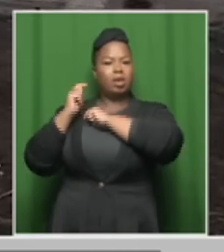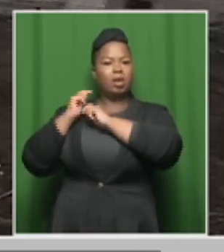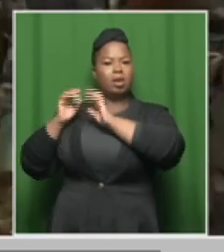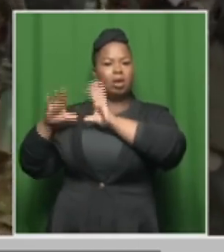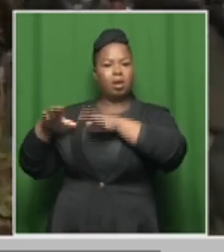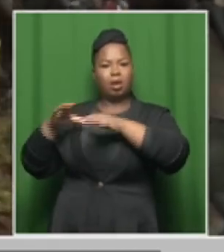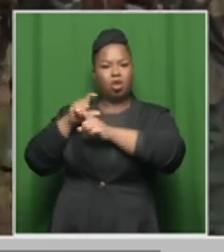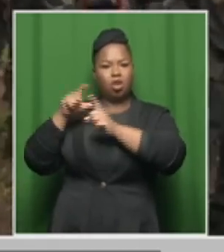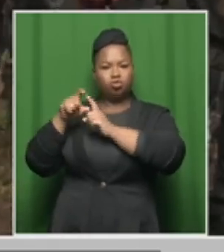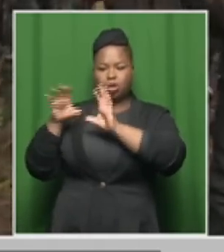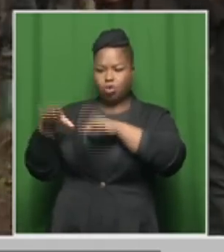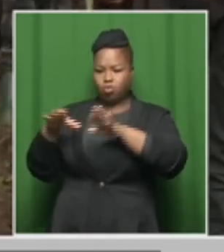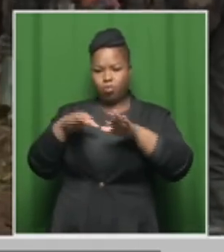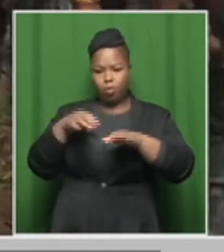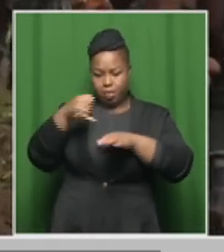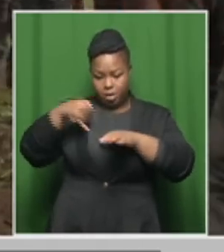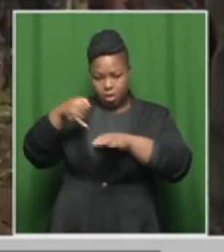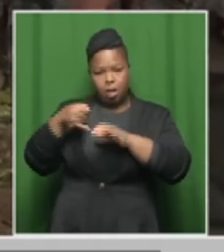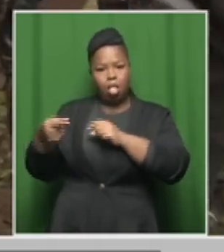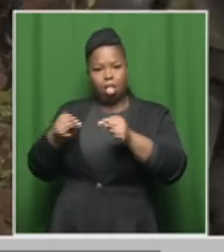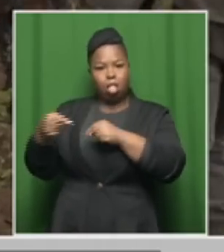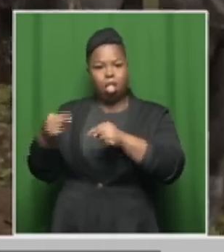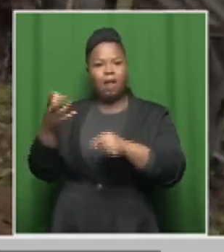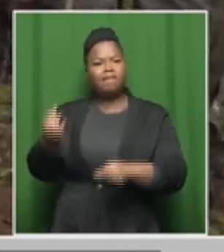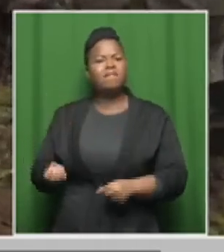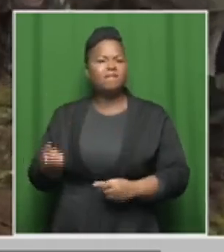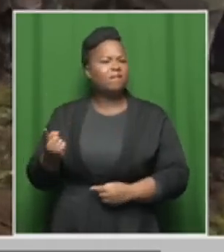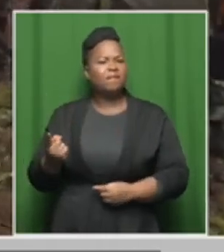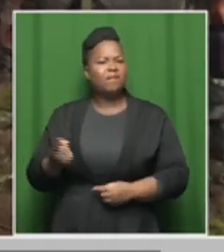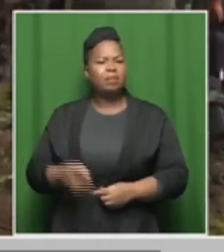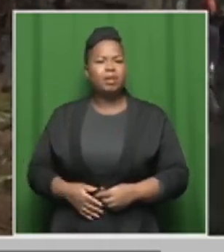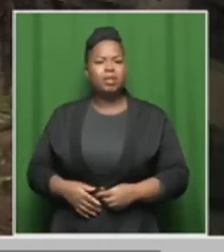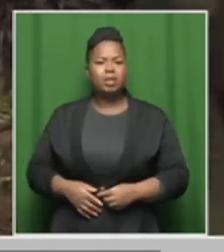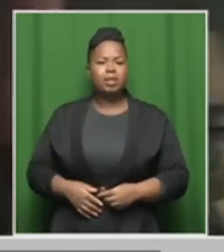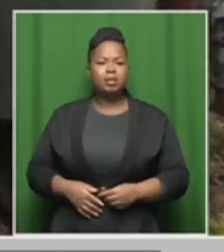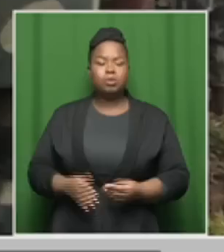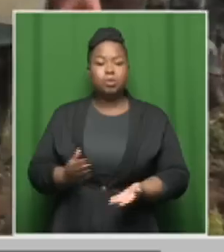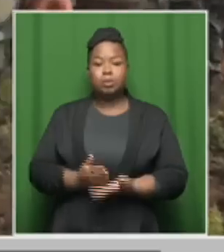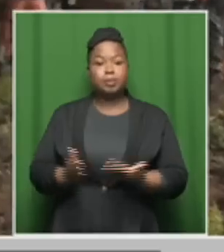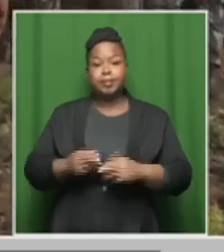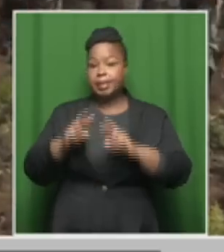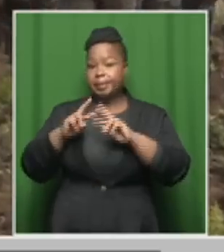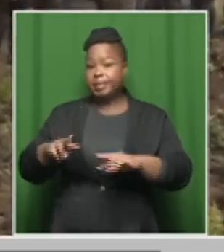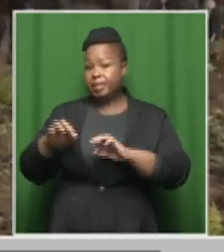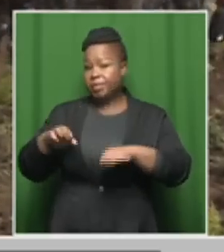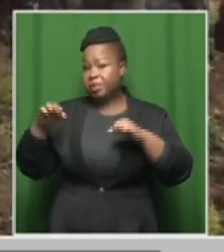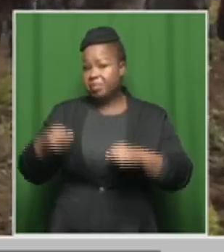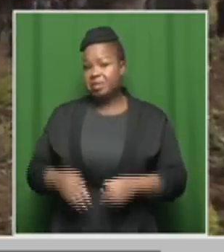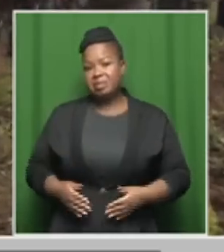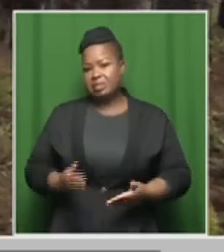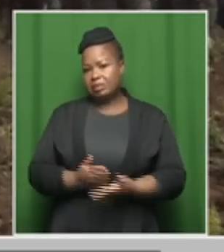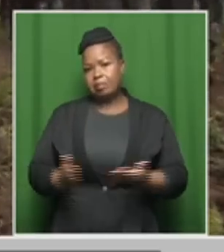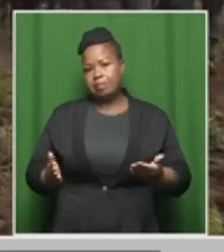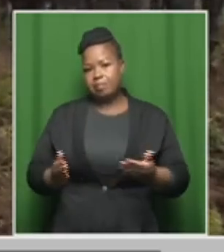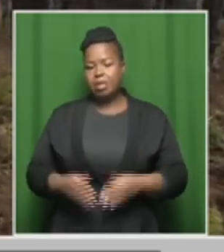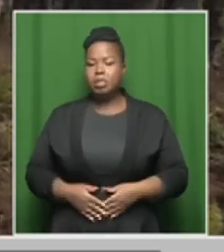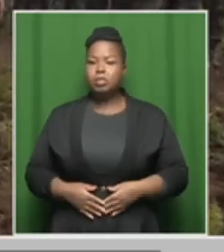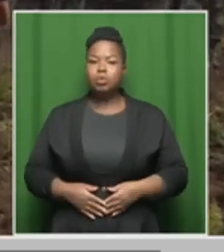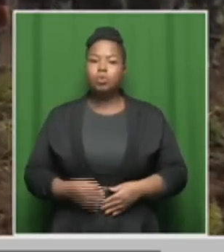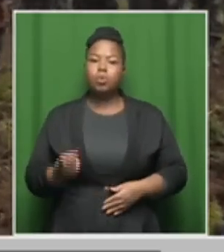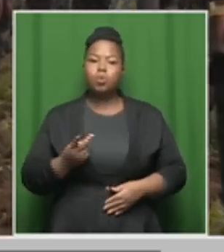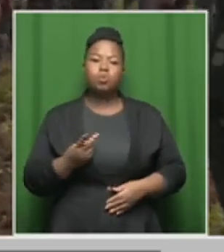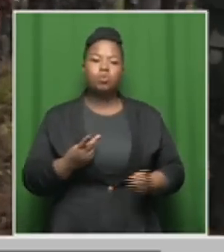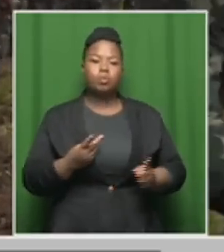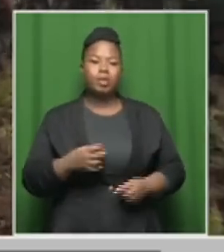geostrategical level, you have the 2009 peace agreement where minority rights was secured between